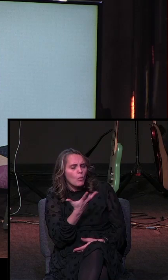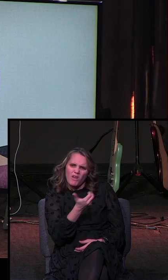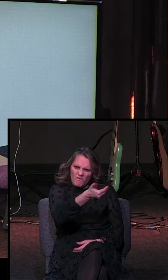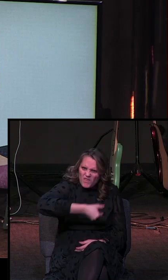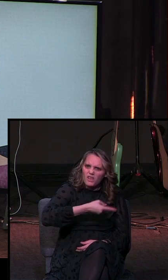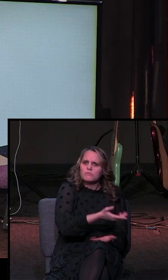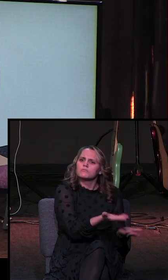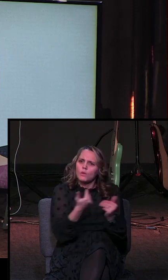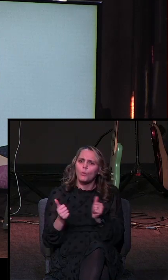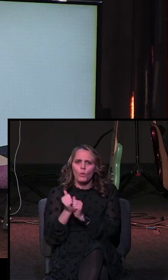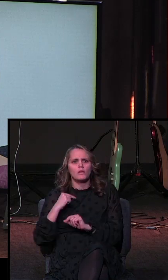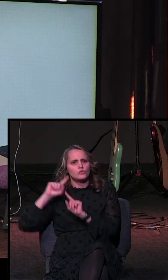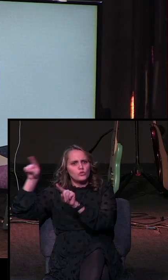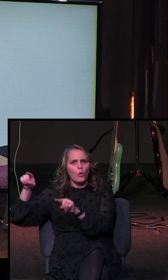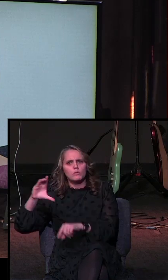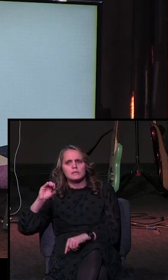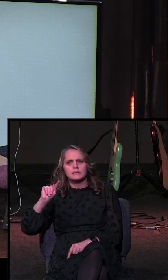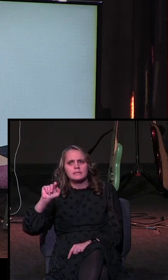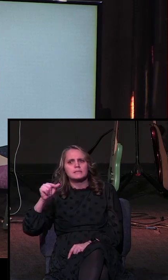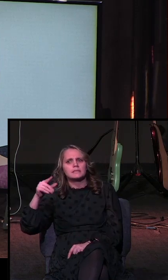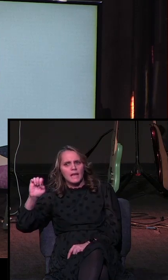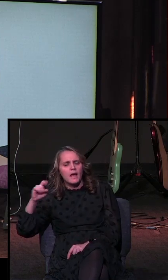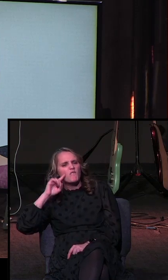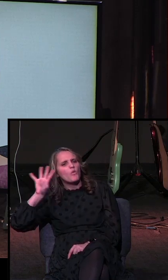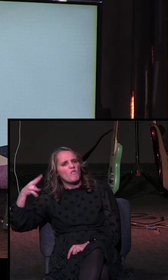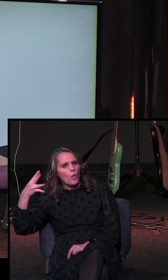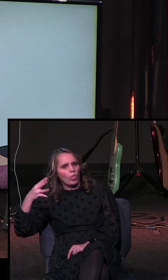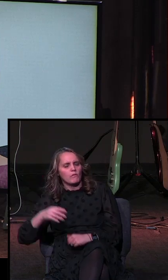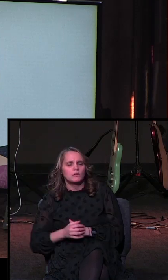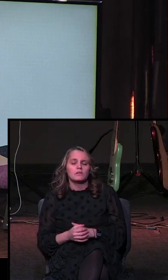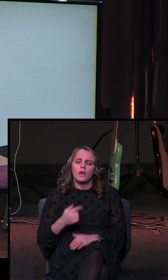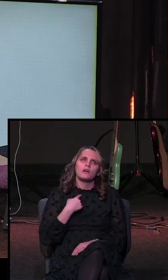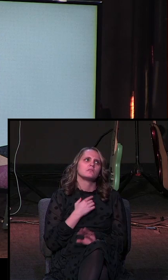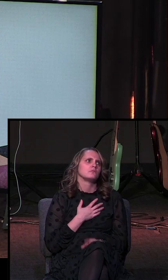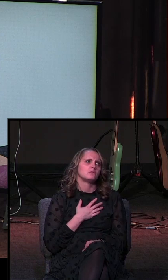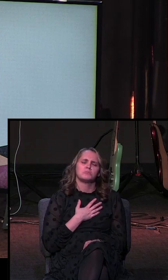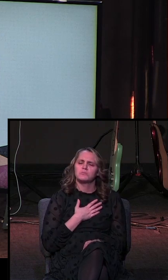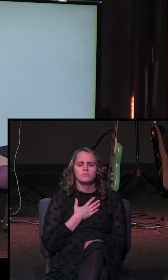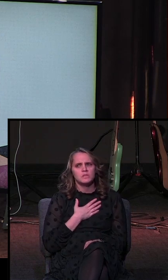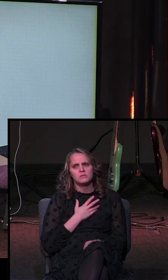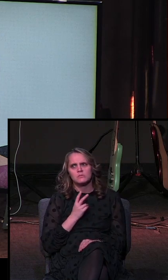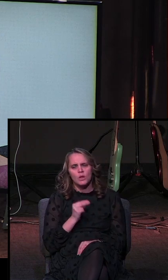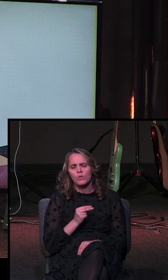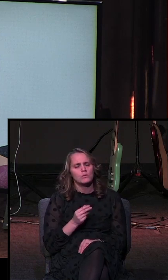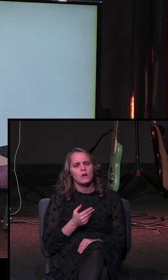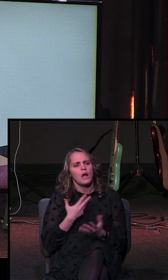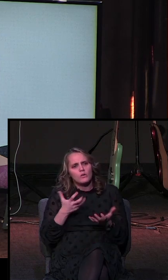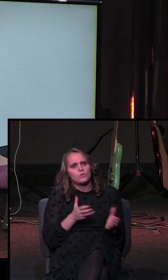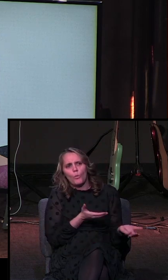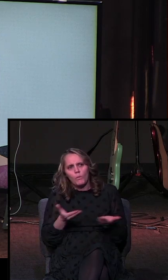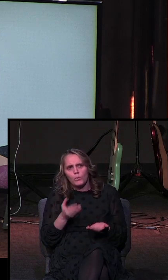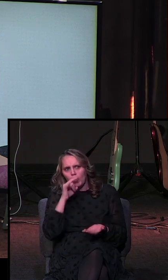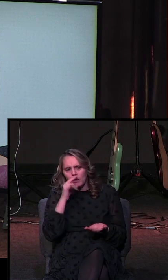July? And I literally was just like, please, no, not again. I wanted to go. I'm like, please don't bring this kid with us. I don't